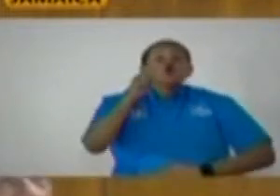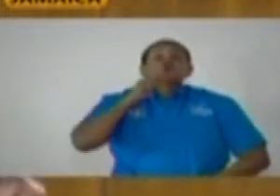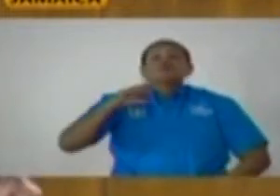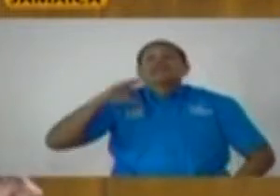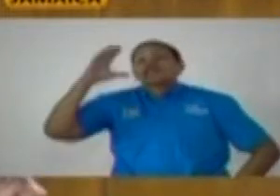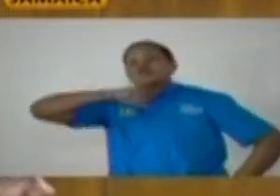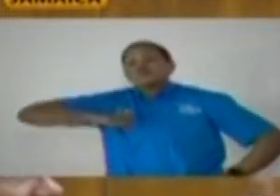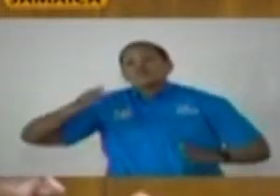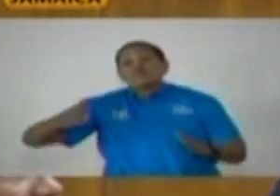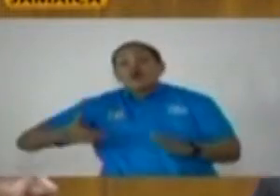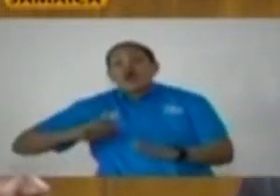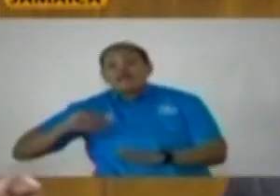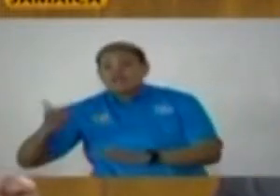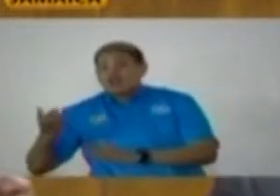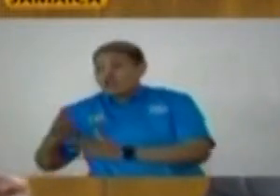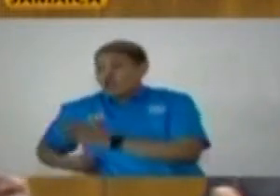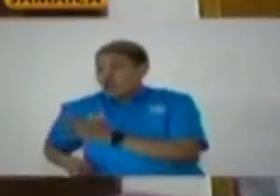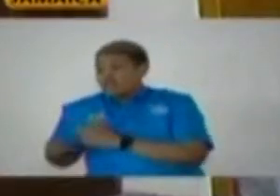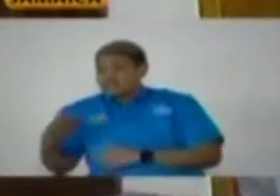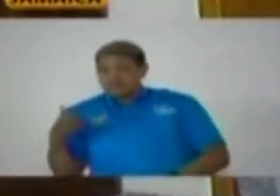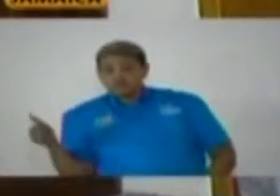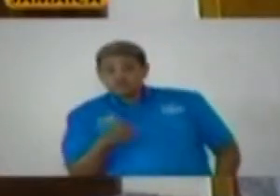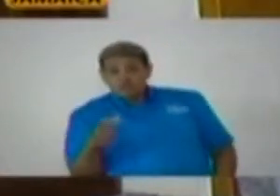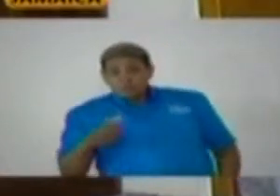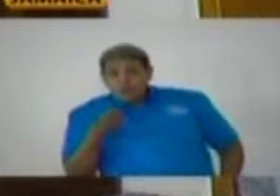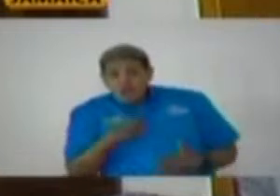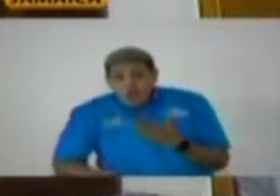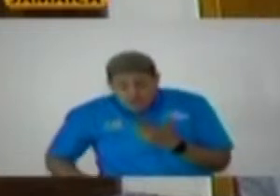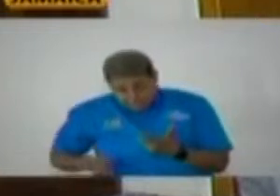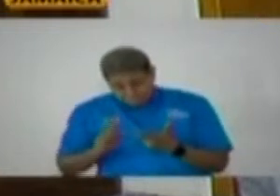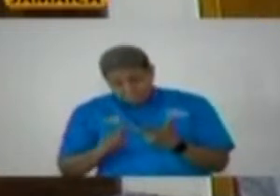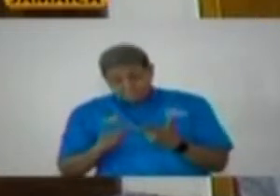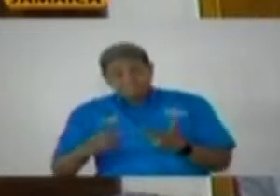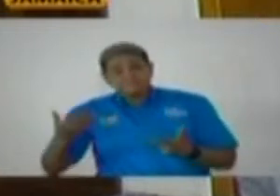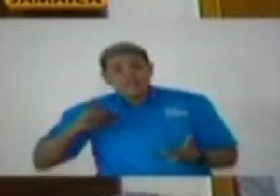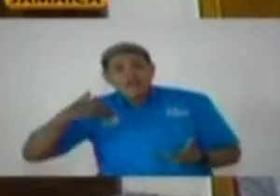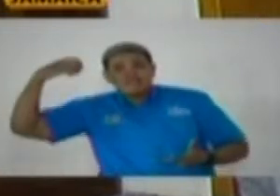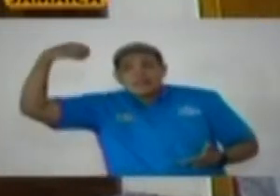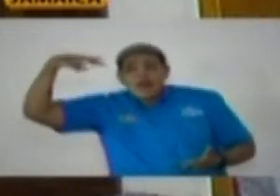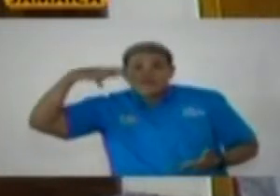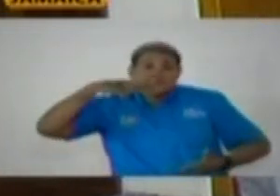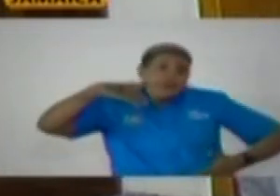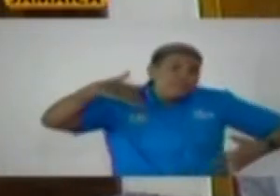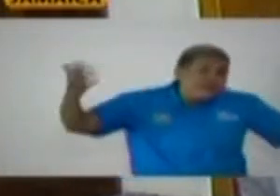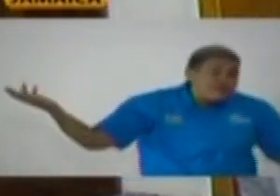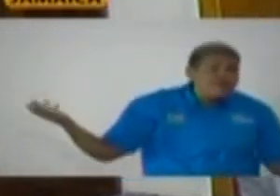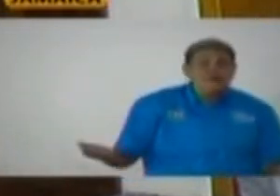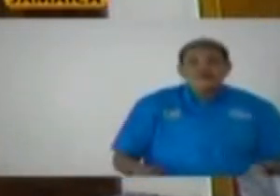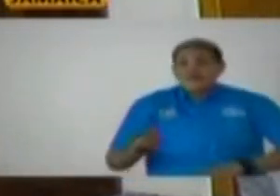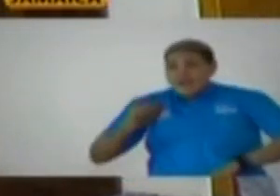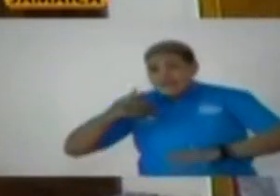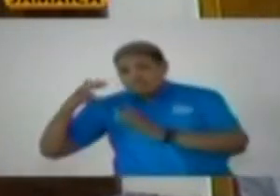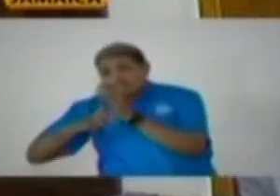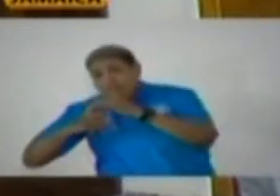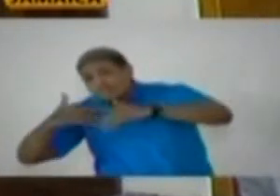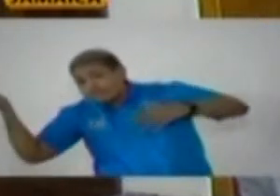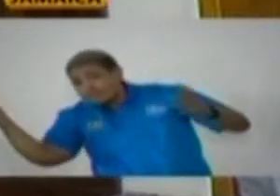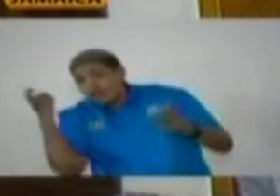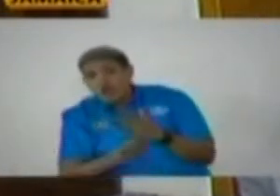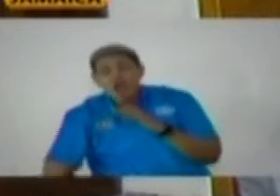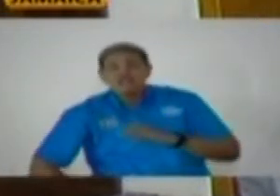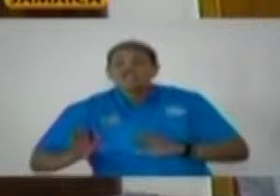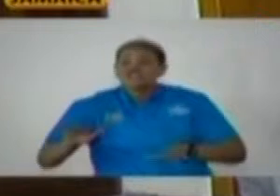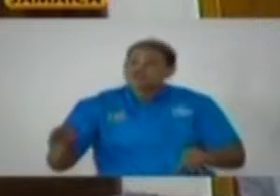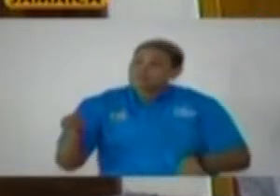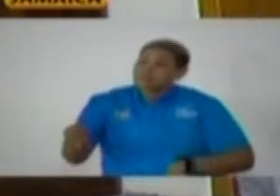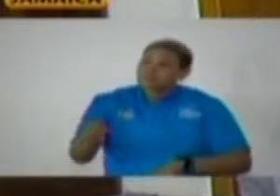the person has other costs. They have transportation costs, they have utilities costs, they will have costs to send their